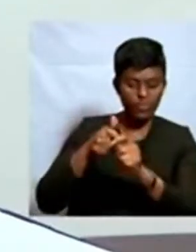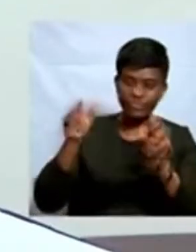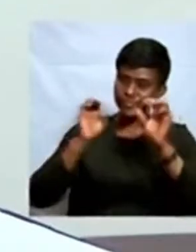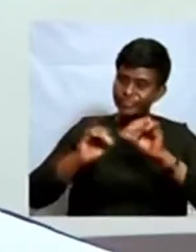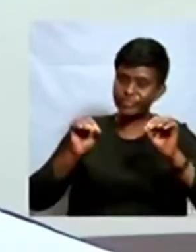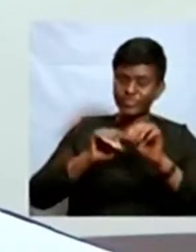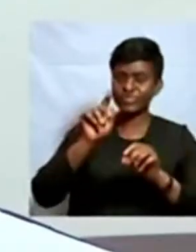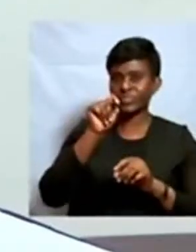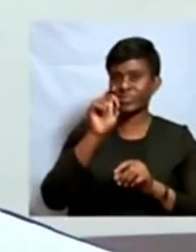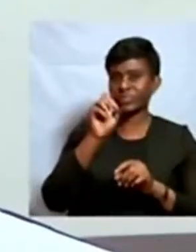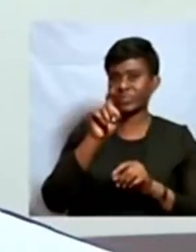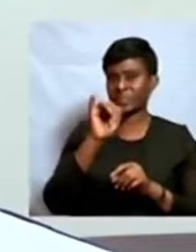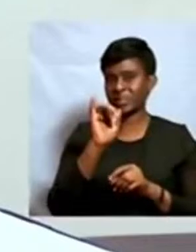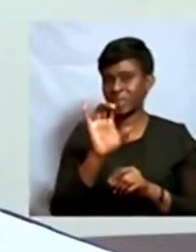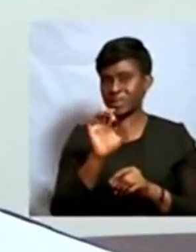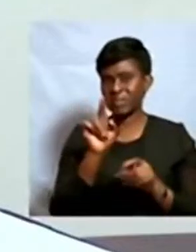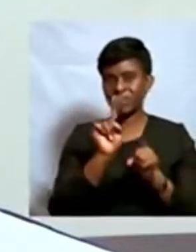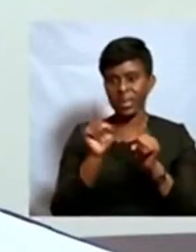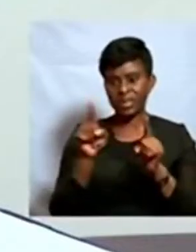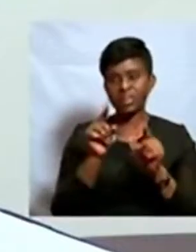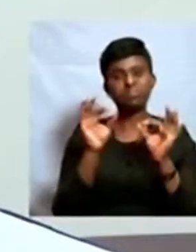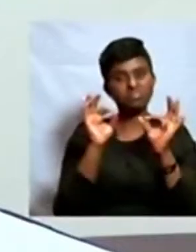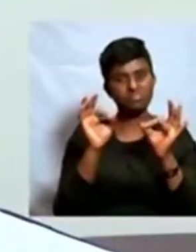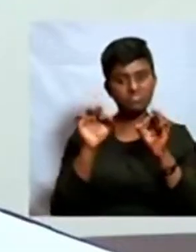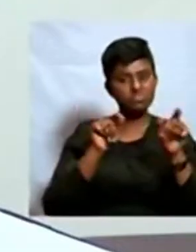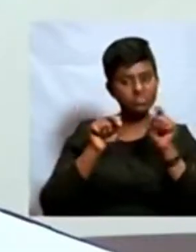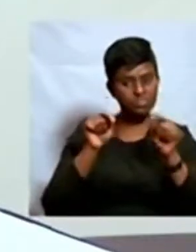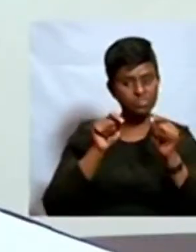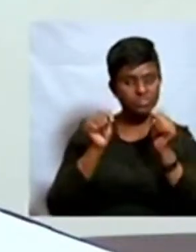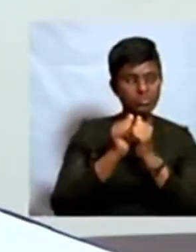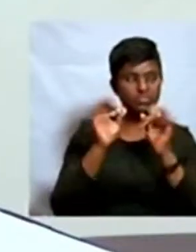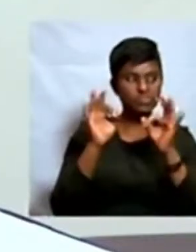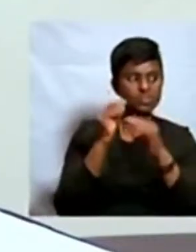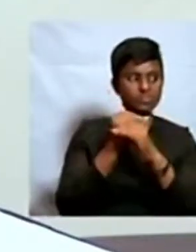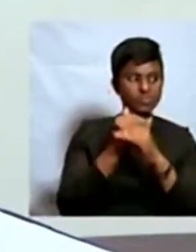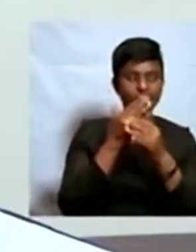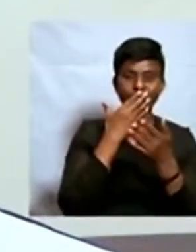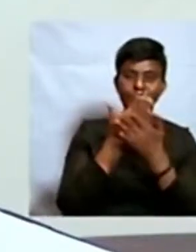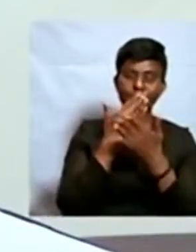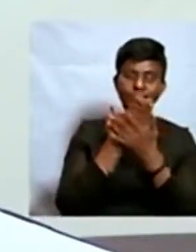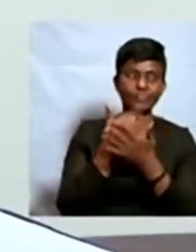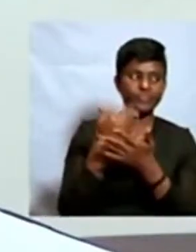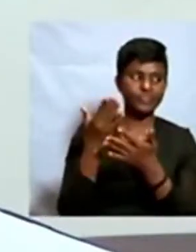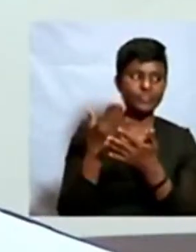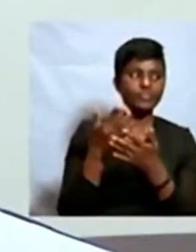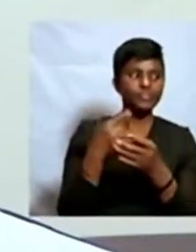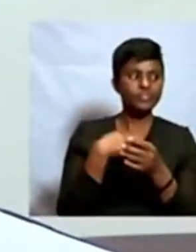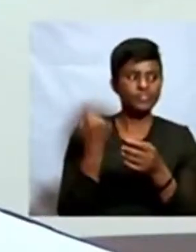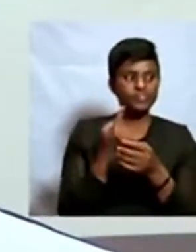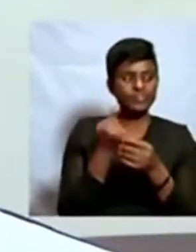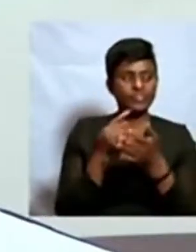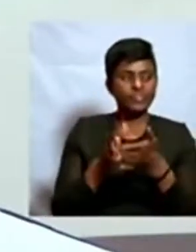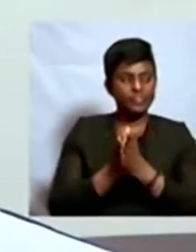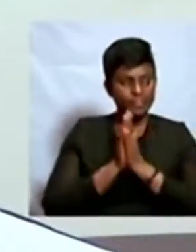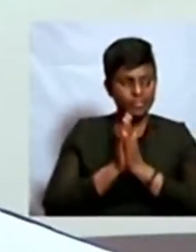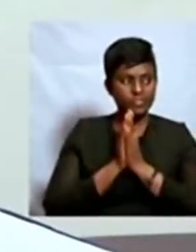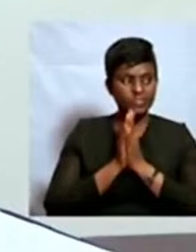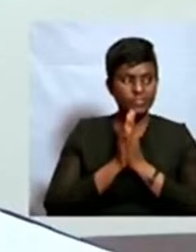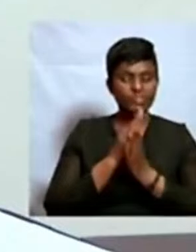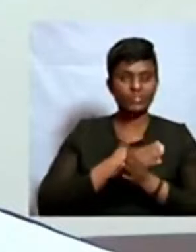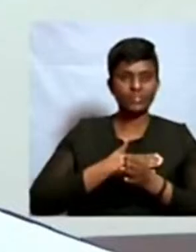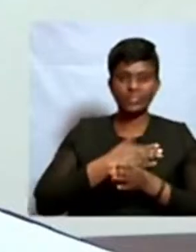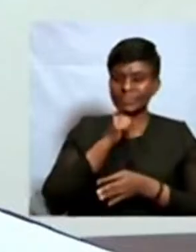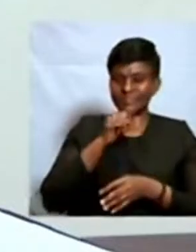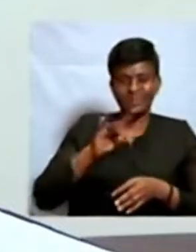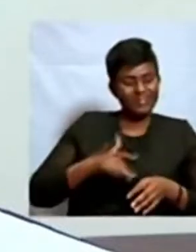non-toxic. It is really well regulated in terms of standards. I would just request that please don't